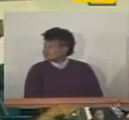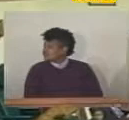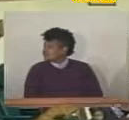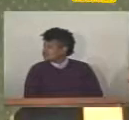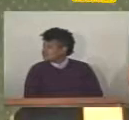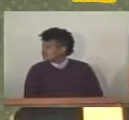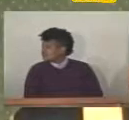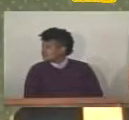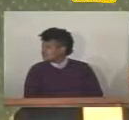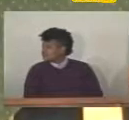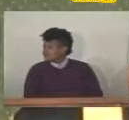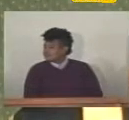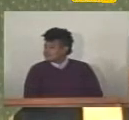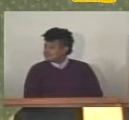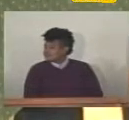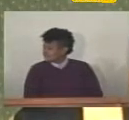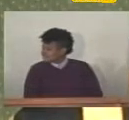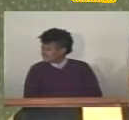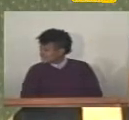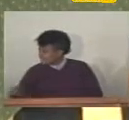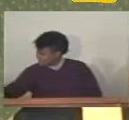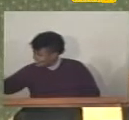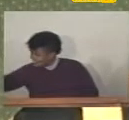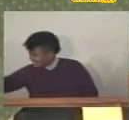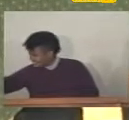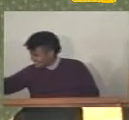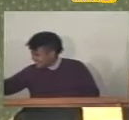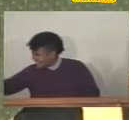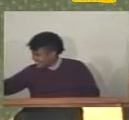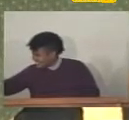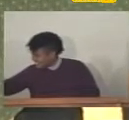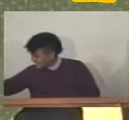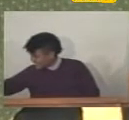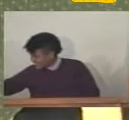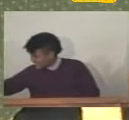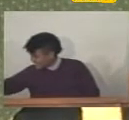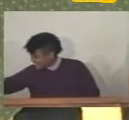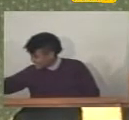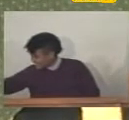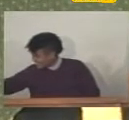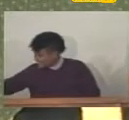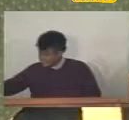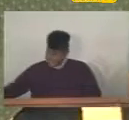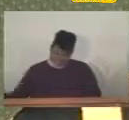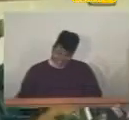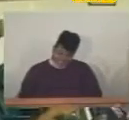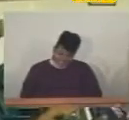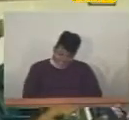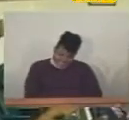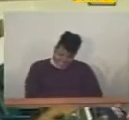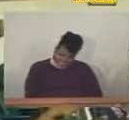Thank you, Senator Somoda. Senator Knight. Thank you, President.